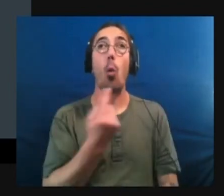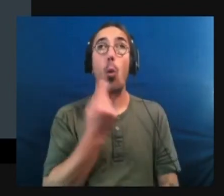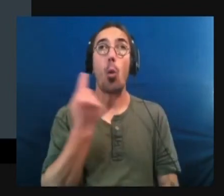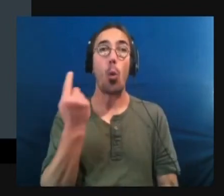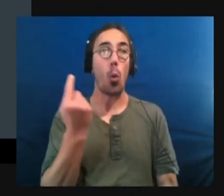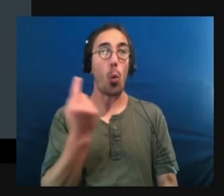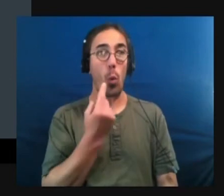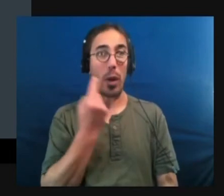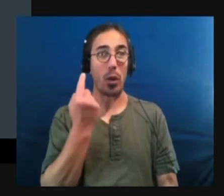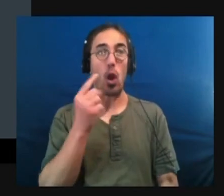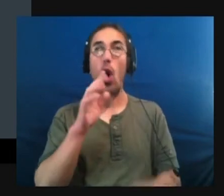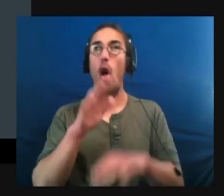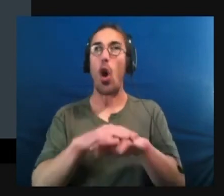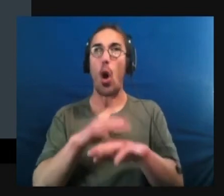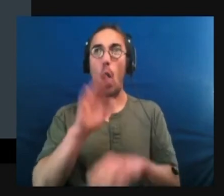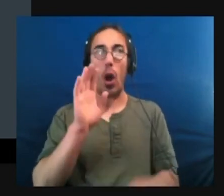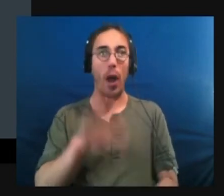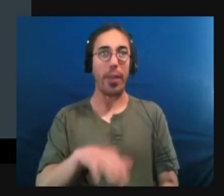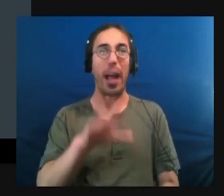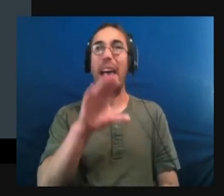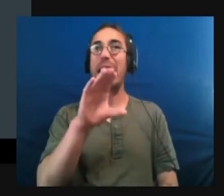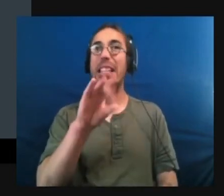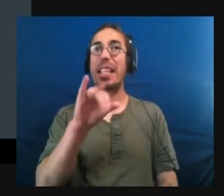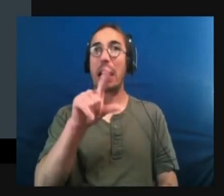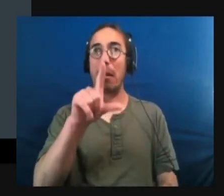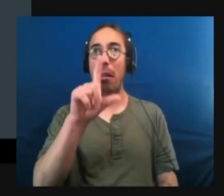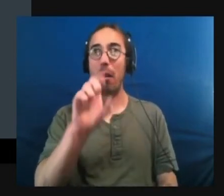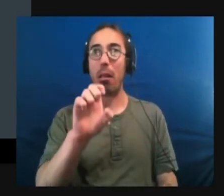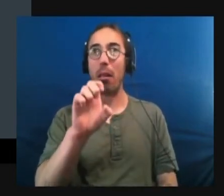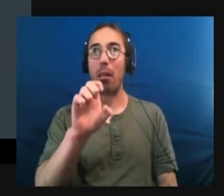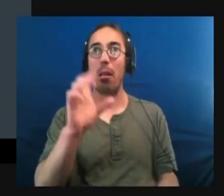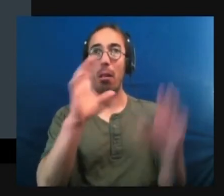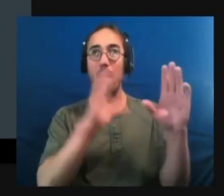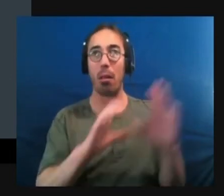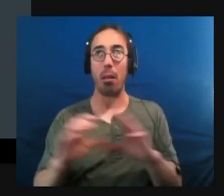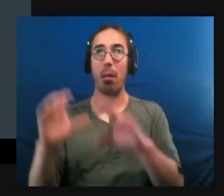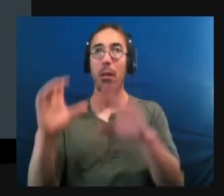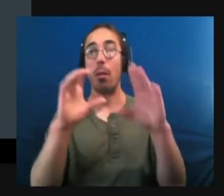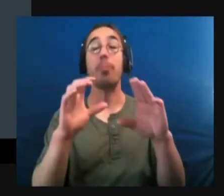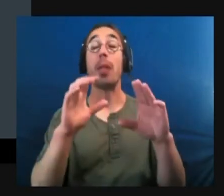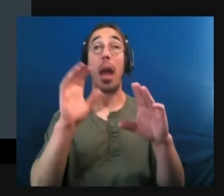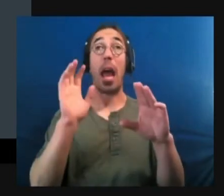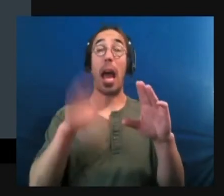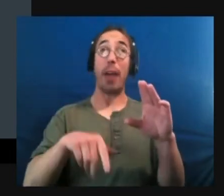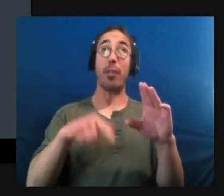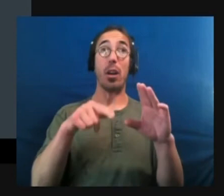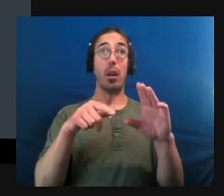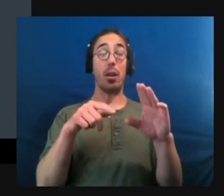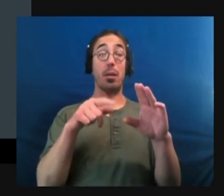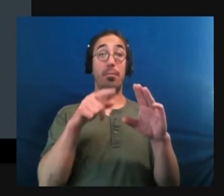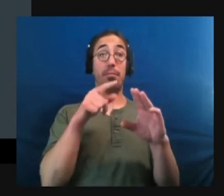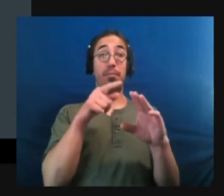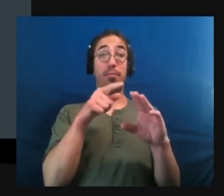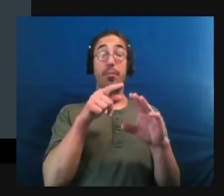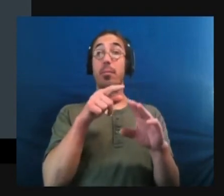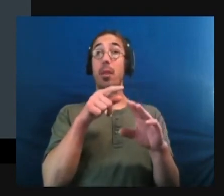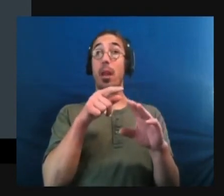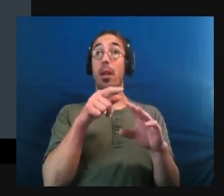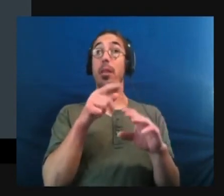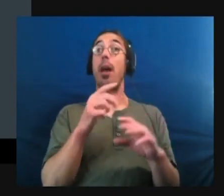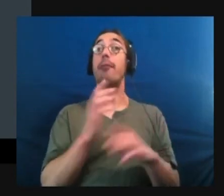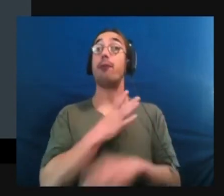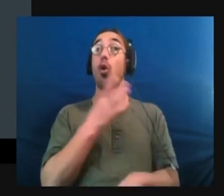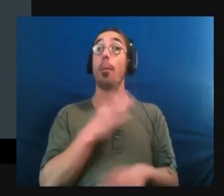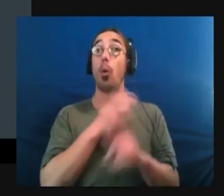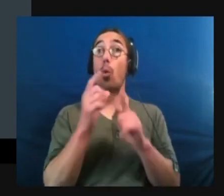continuum. I have the formal words written up here that Marsha used to describe each one